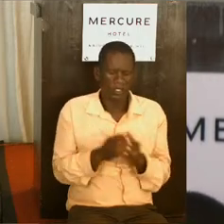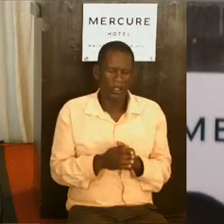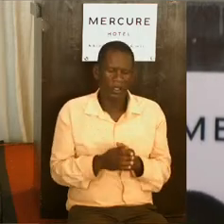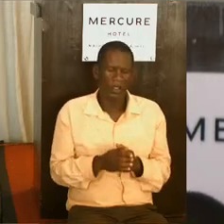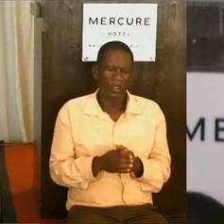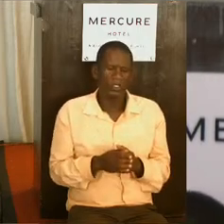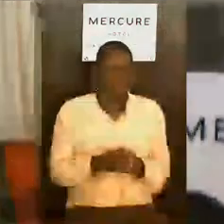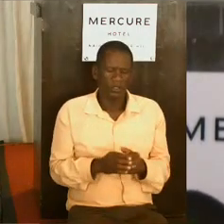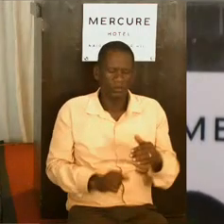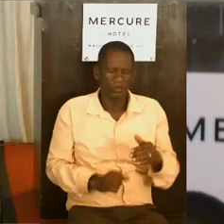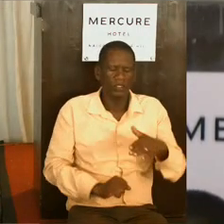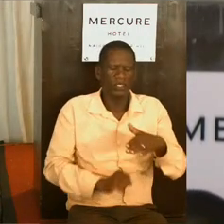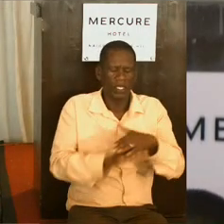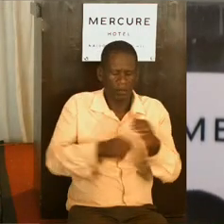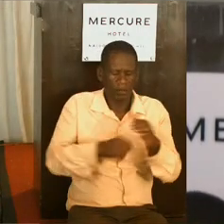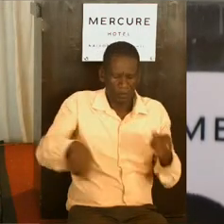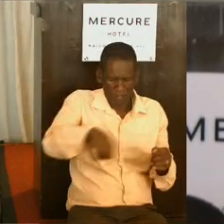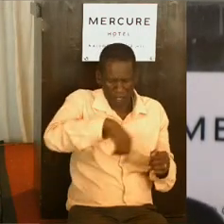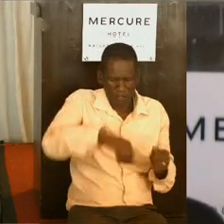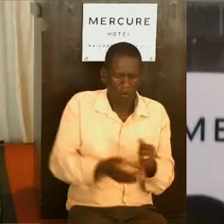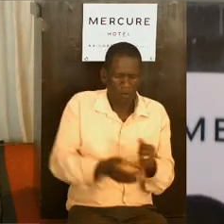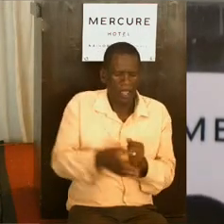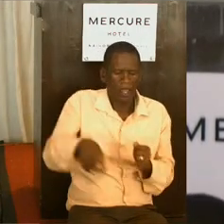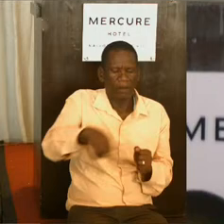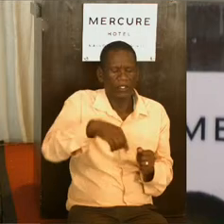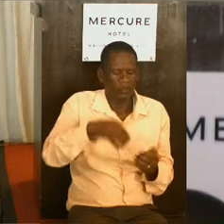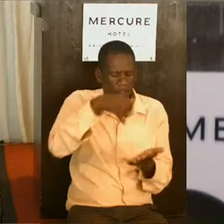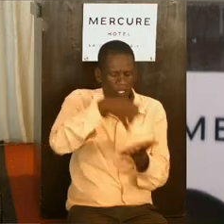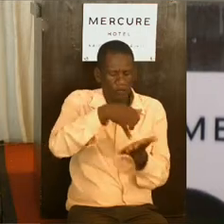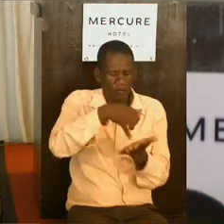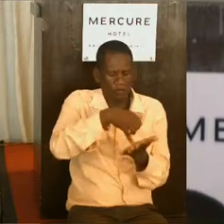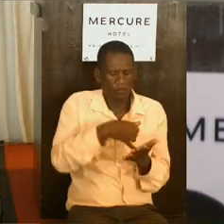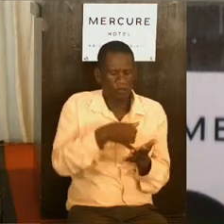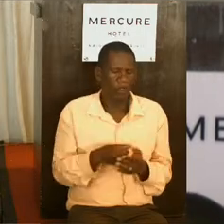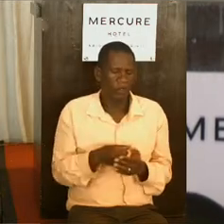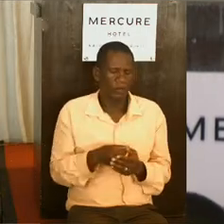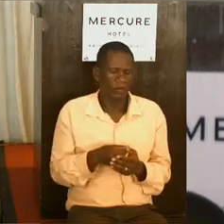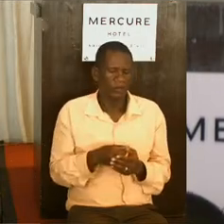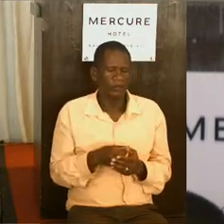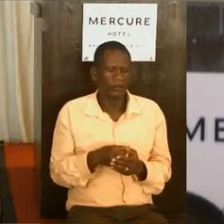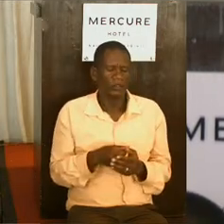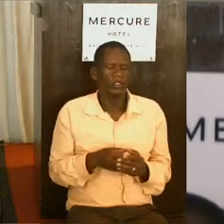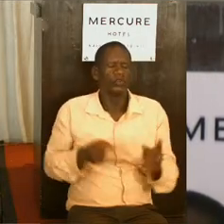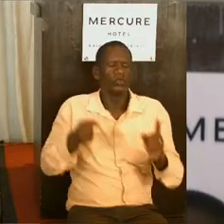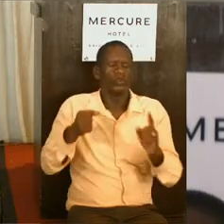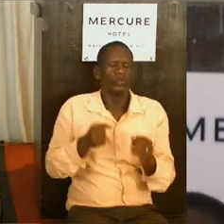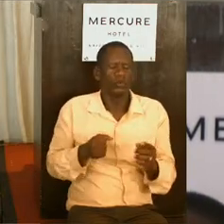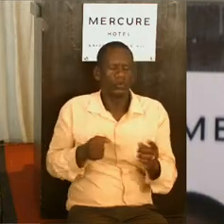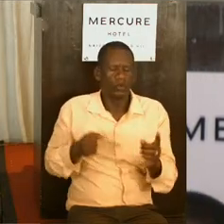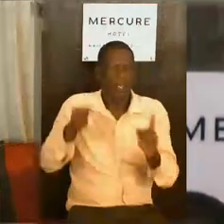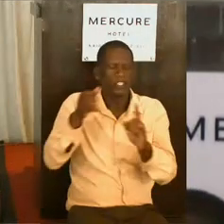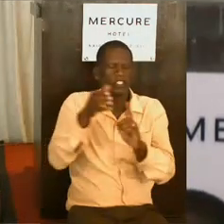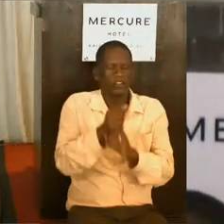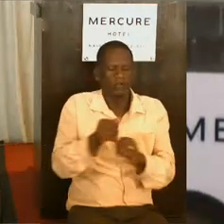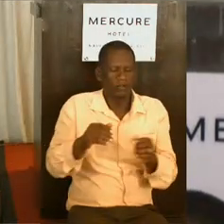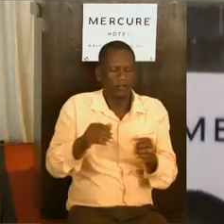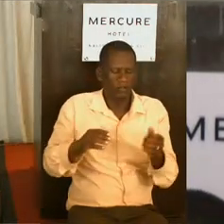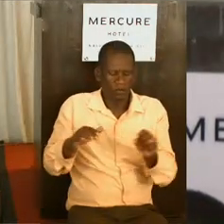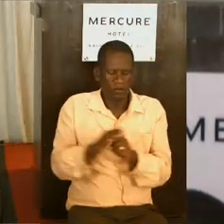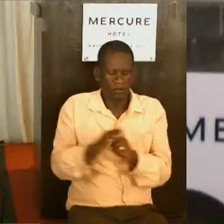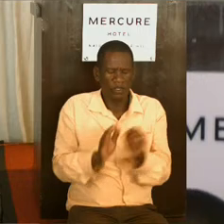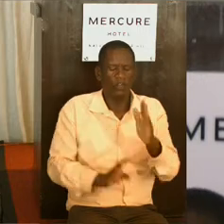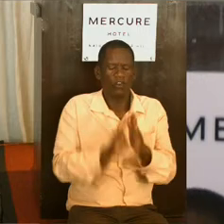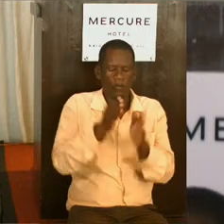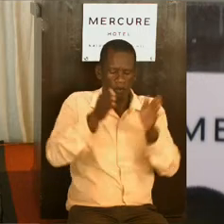enabling us to evolve to realize the full development of the human personality